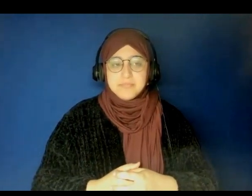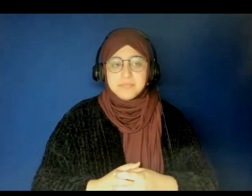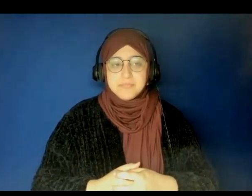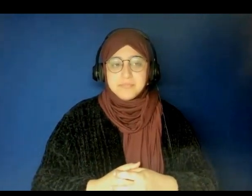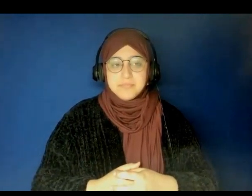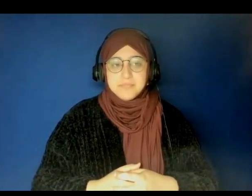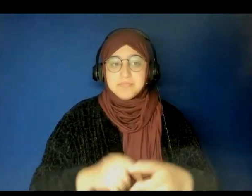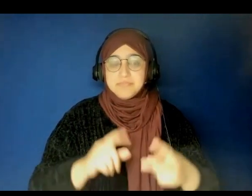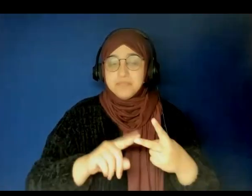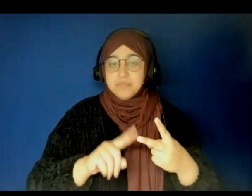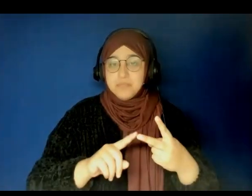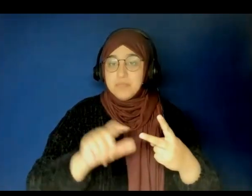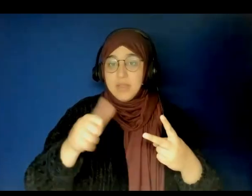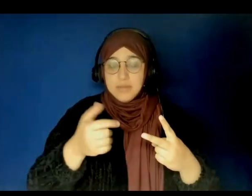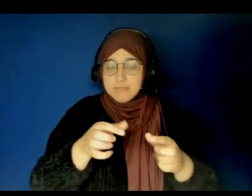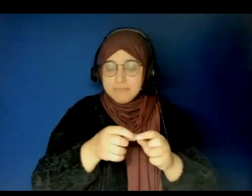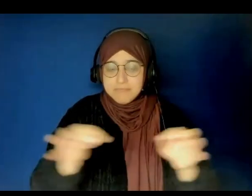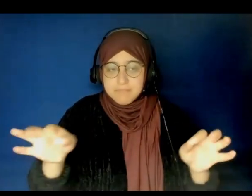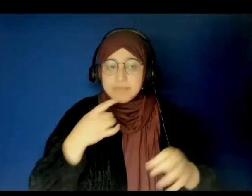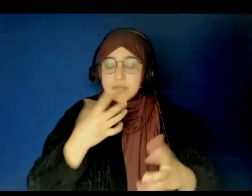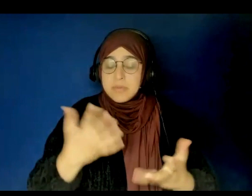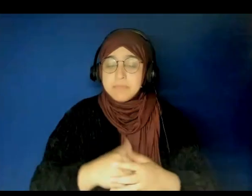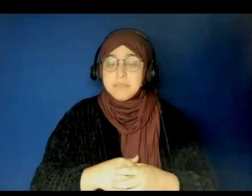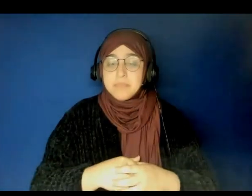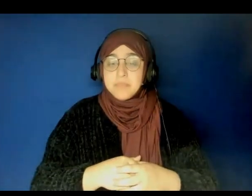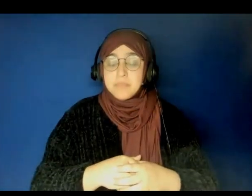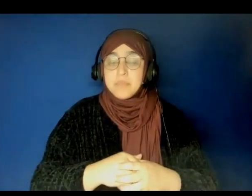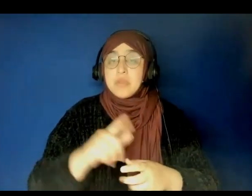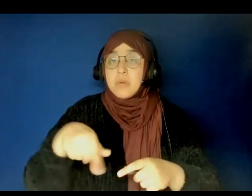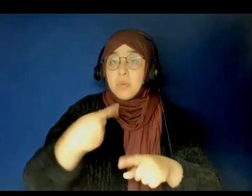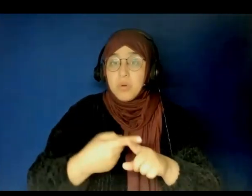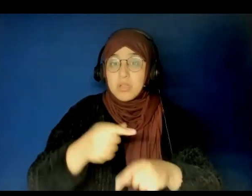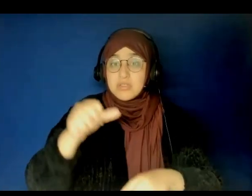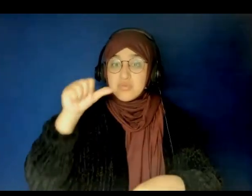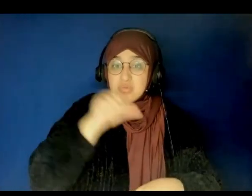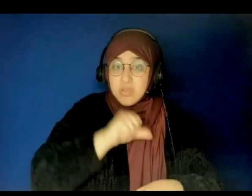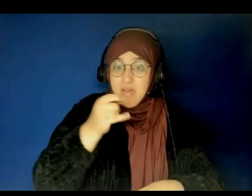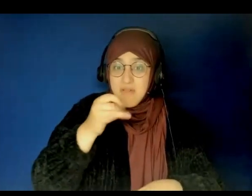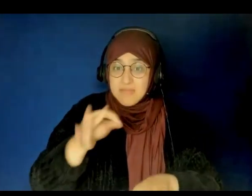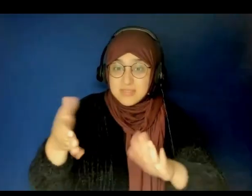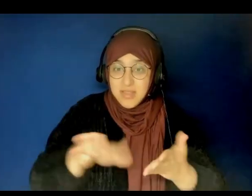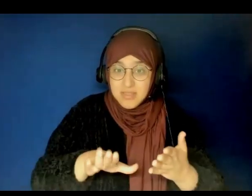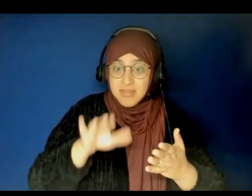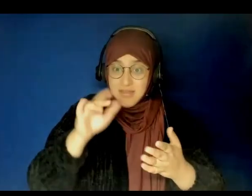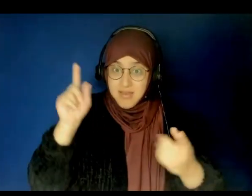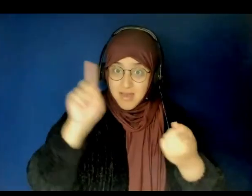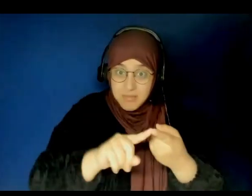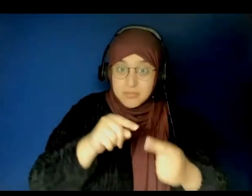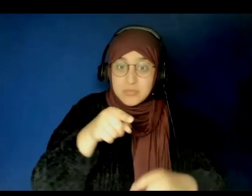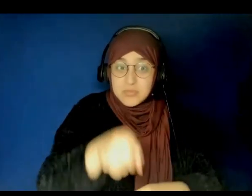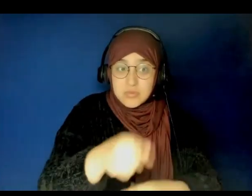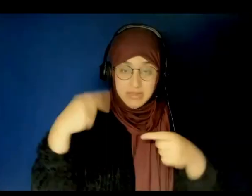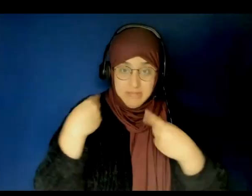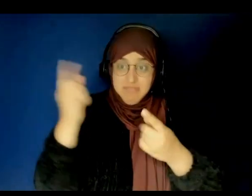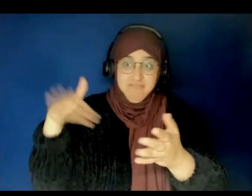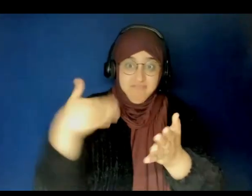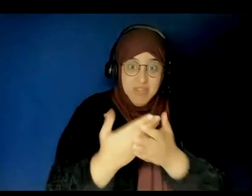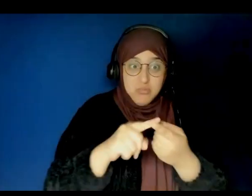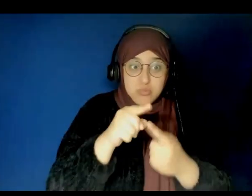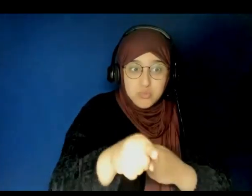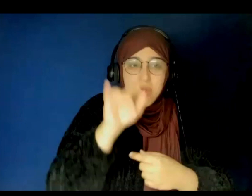When the drunkenness of death comes to you, that is what you were truly avoiding. So each and every one of us